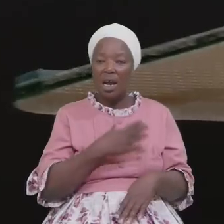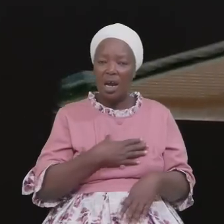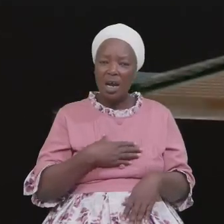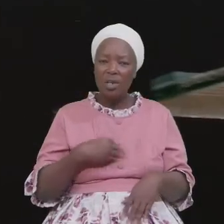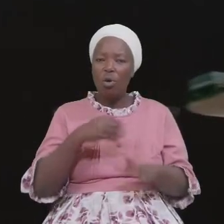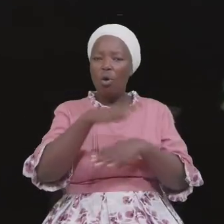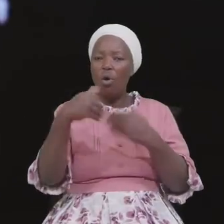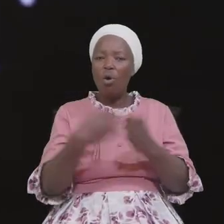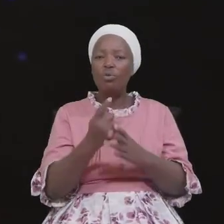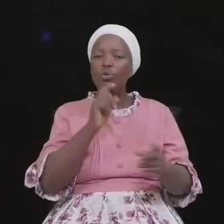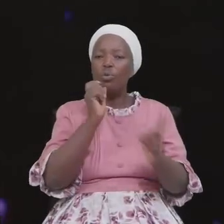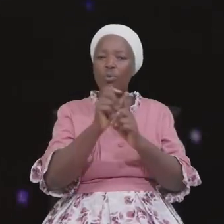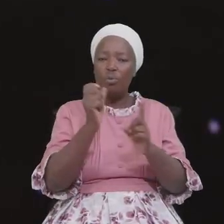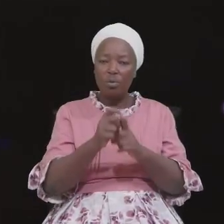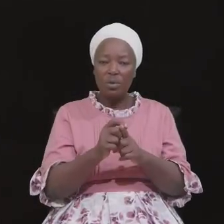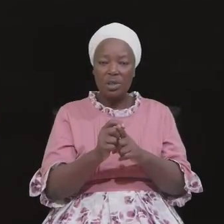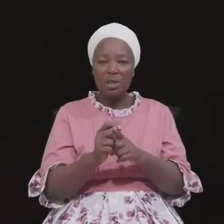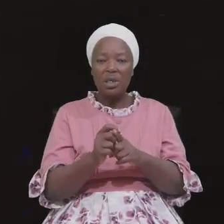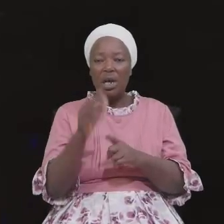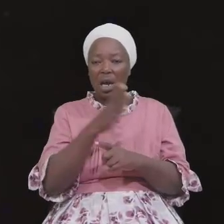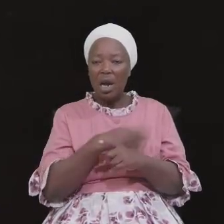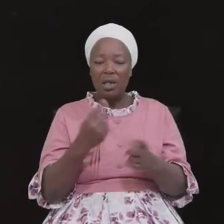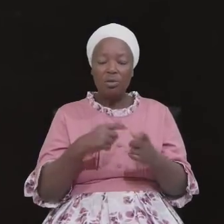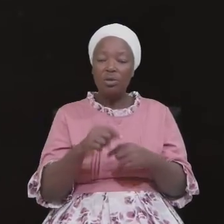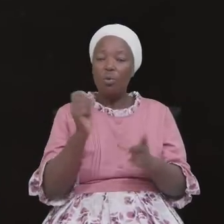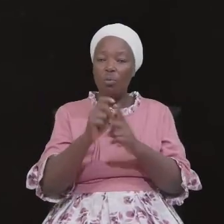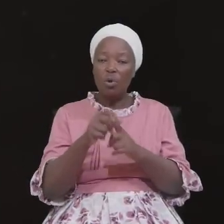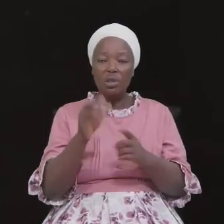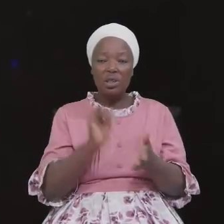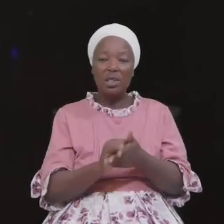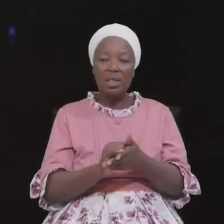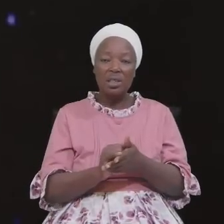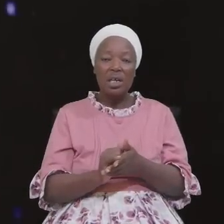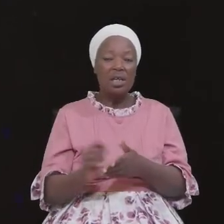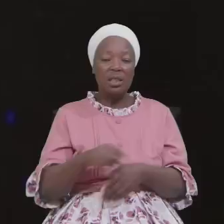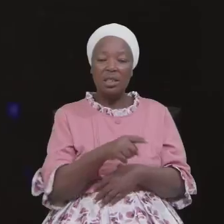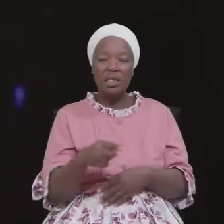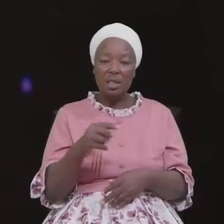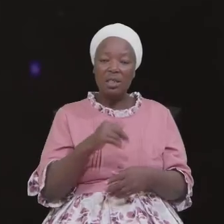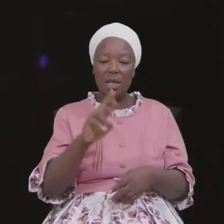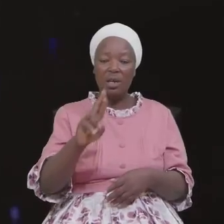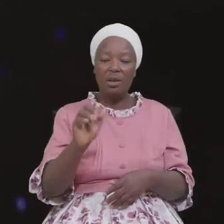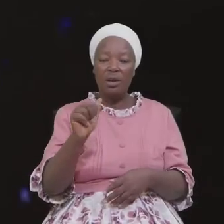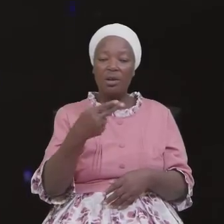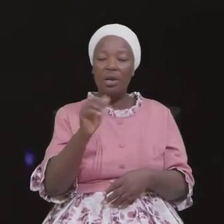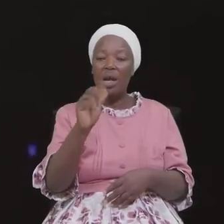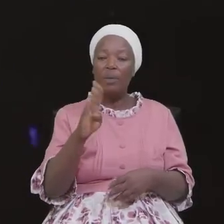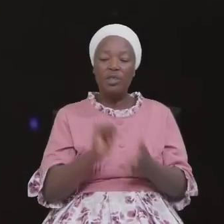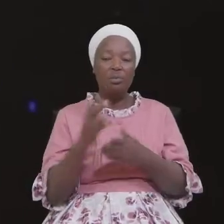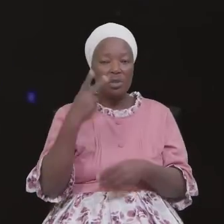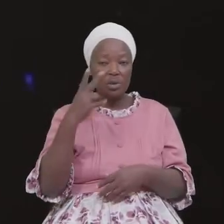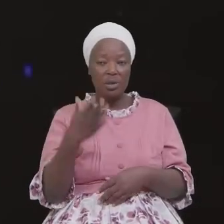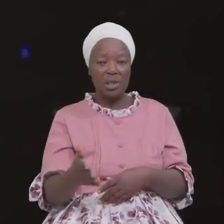the utterance and the statements from Rahab that we saw there, everything we